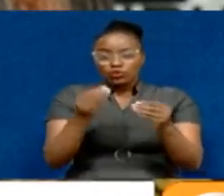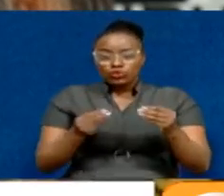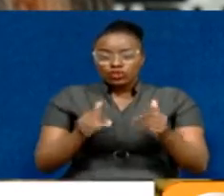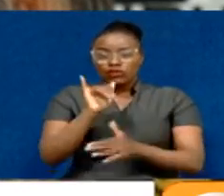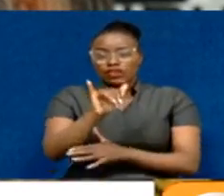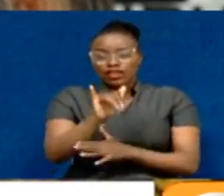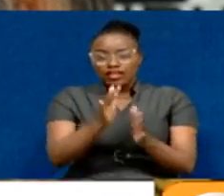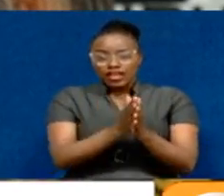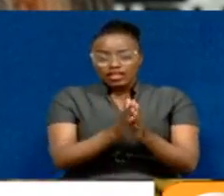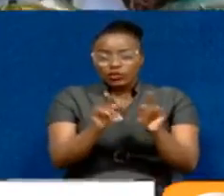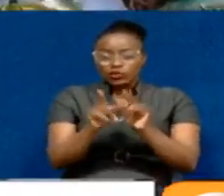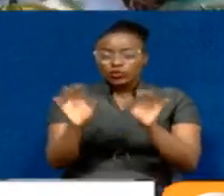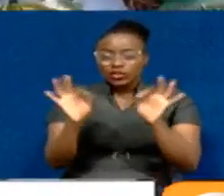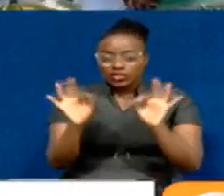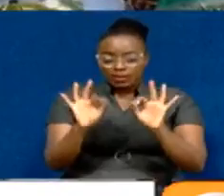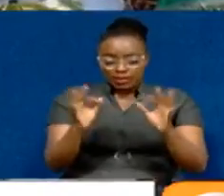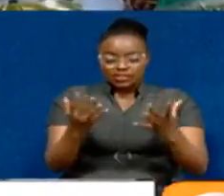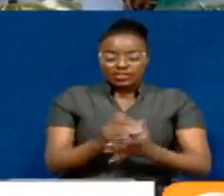with these kind of surprises.